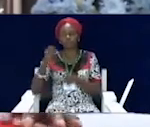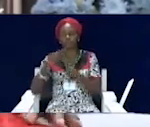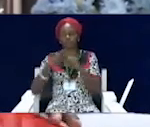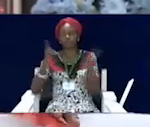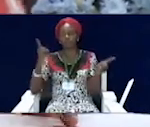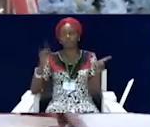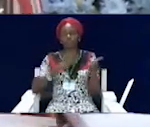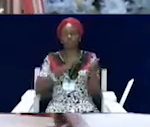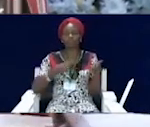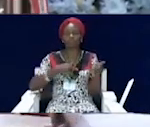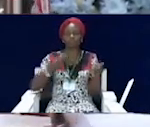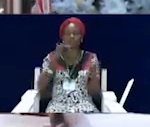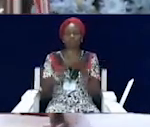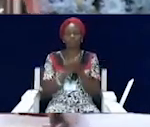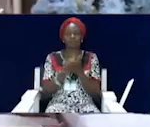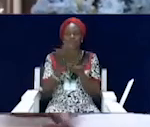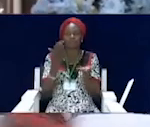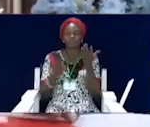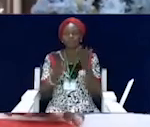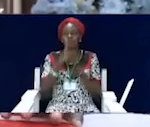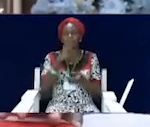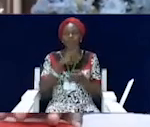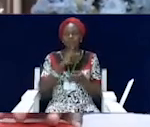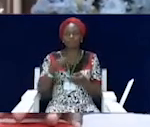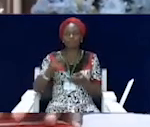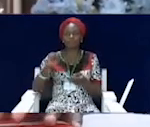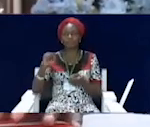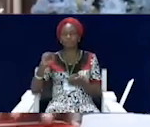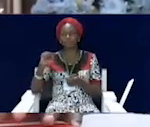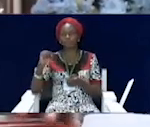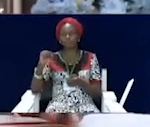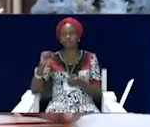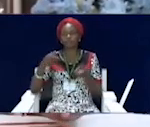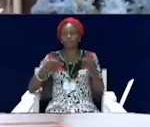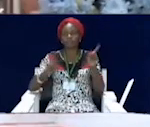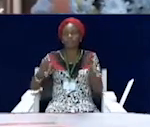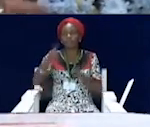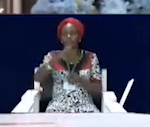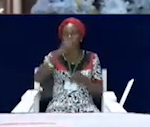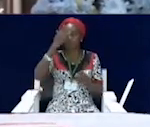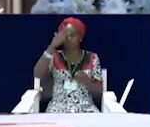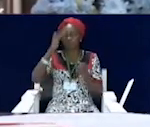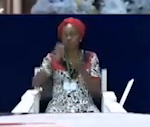I feel that maybe I should let you know that